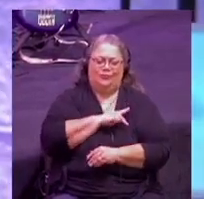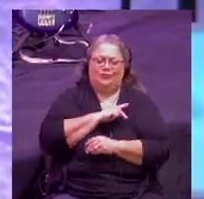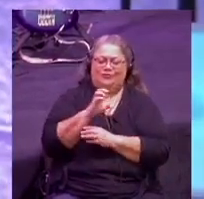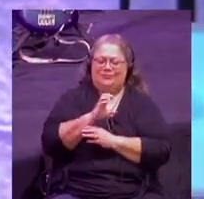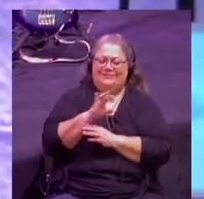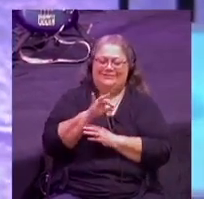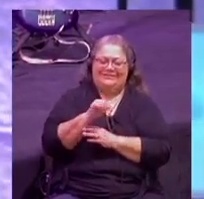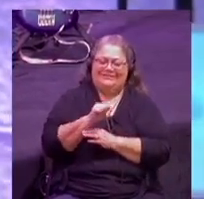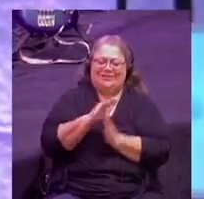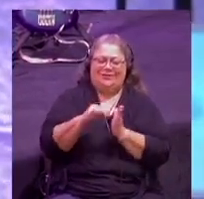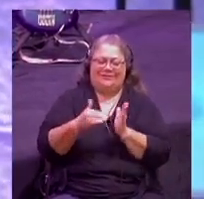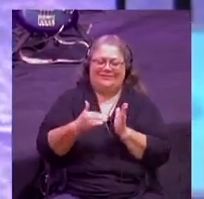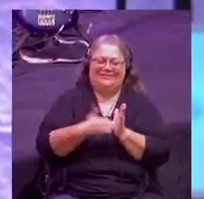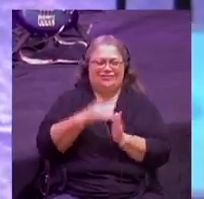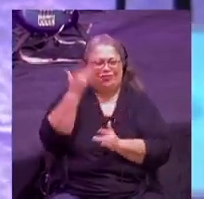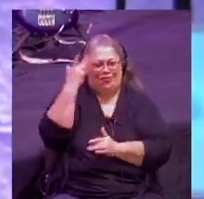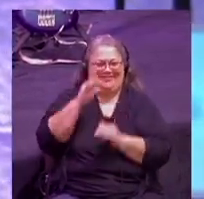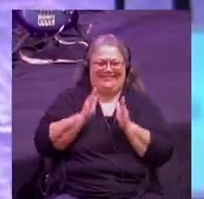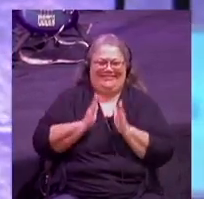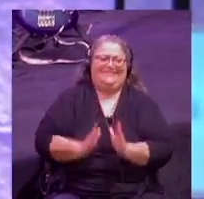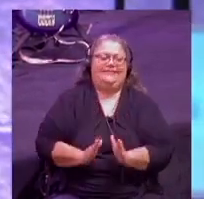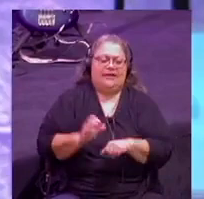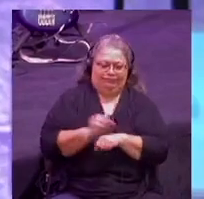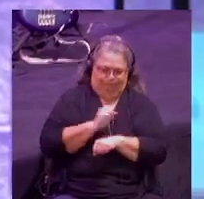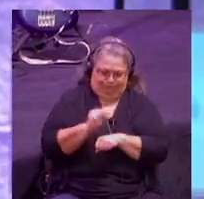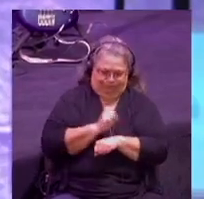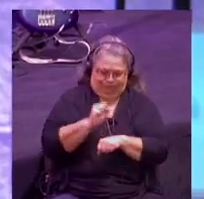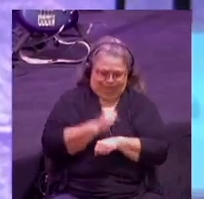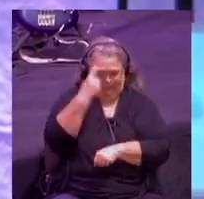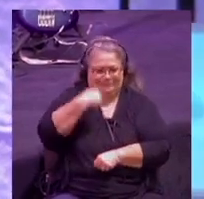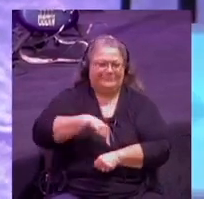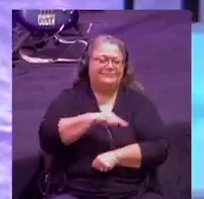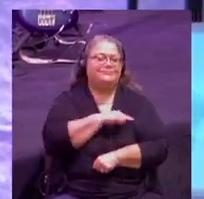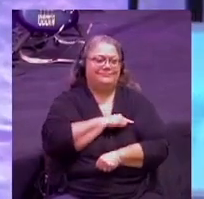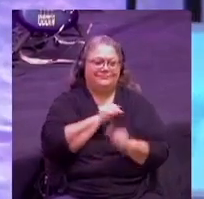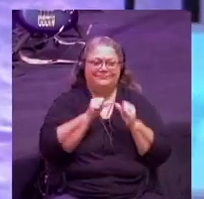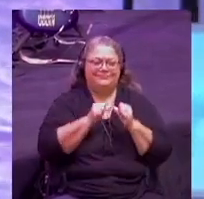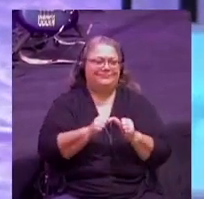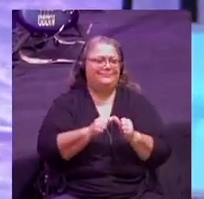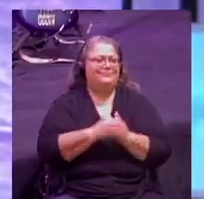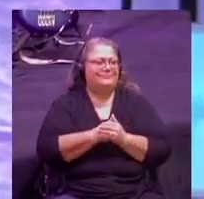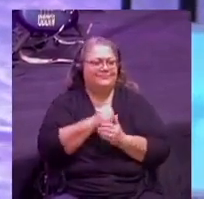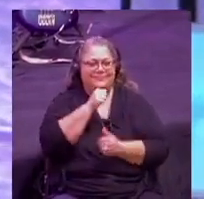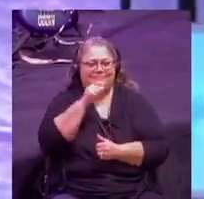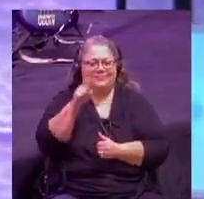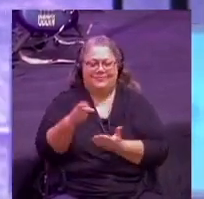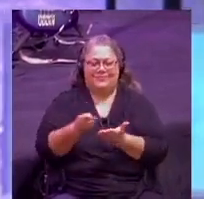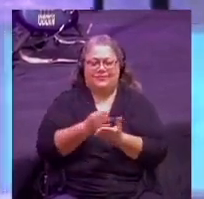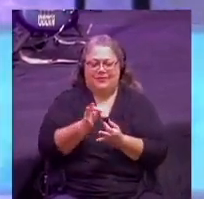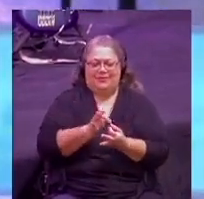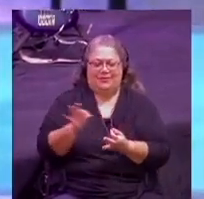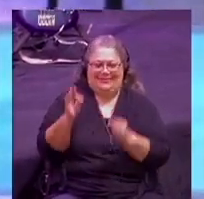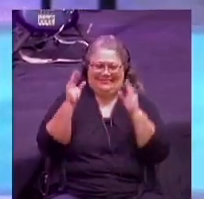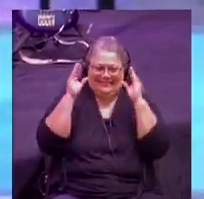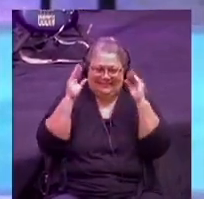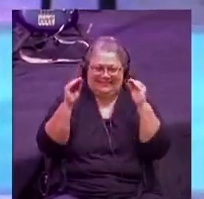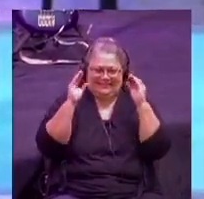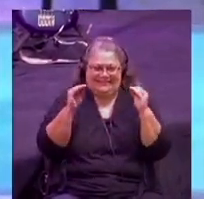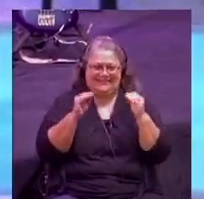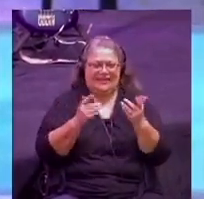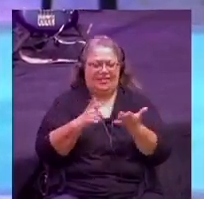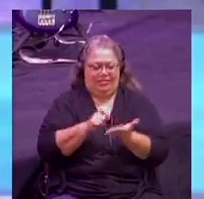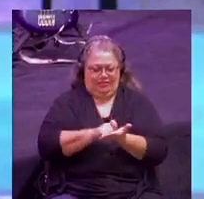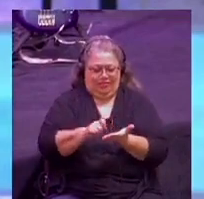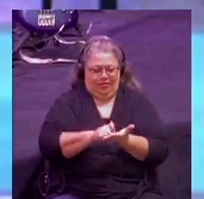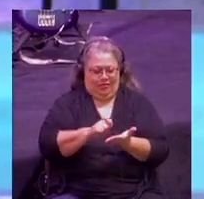central intelligent agent, and He's working on our behalf. I don't need the Holy Spirit to teach me things that are written